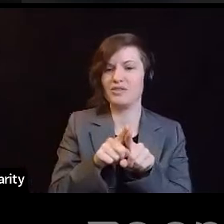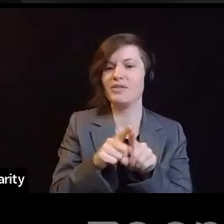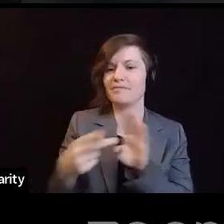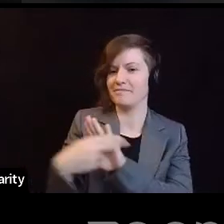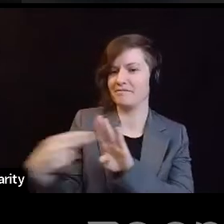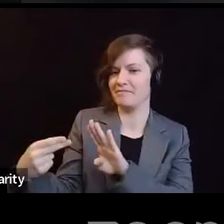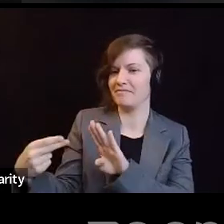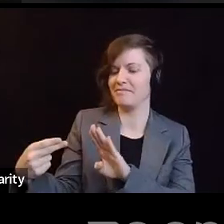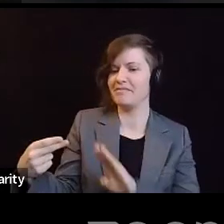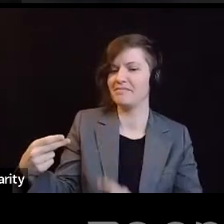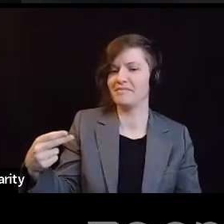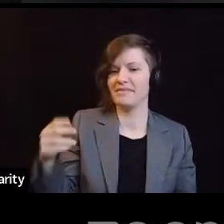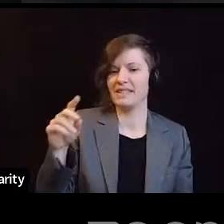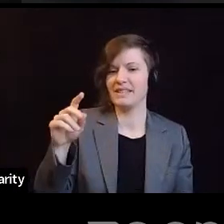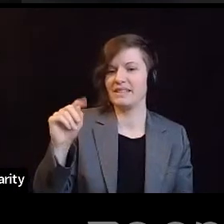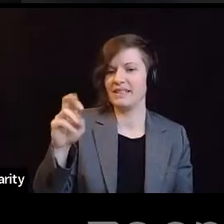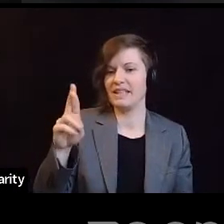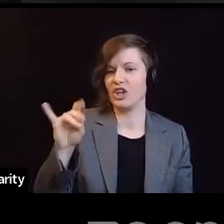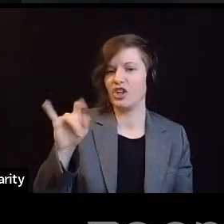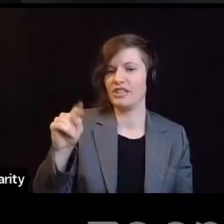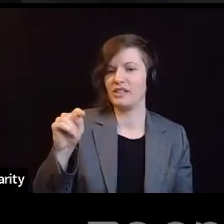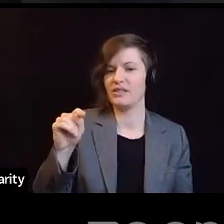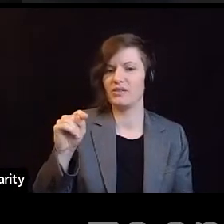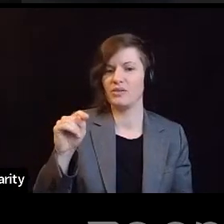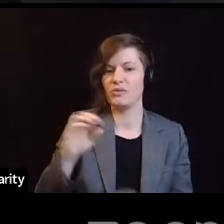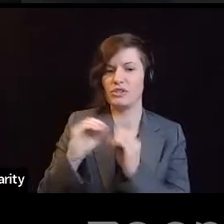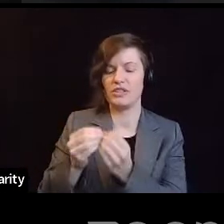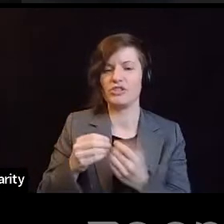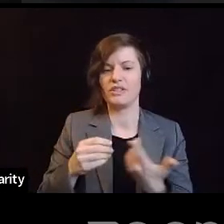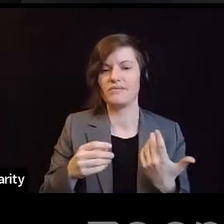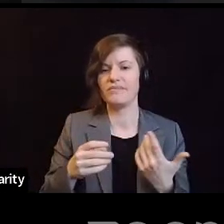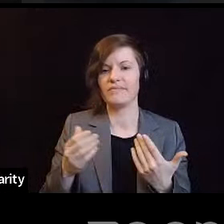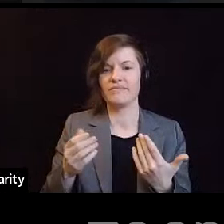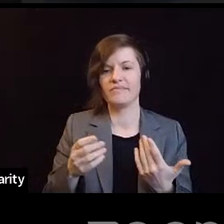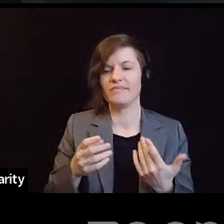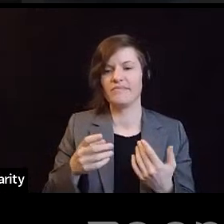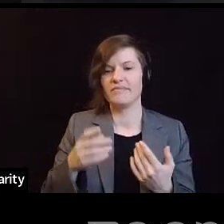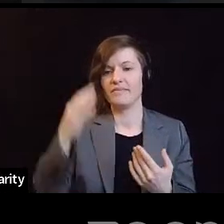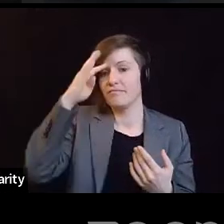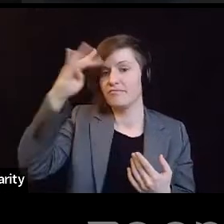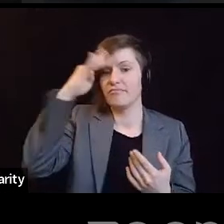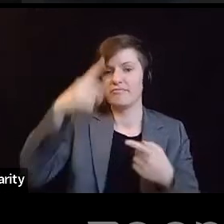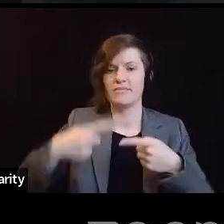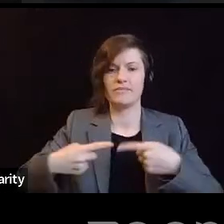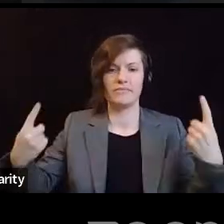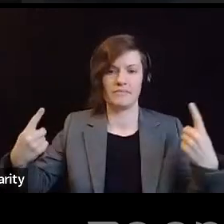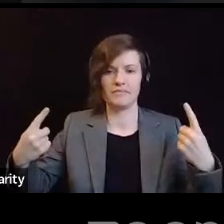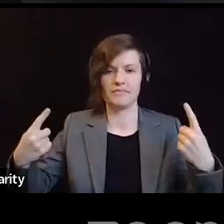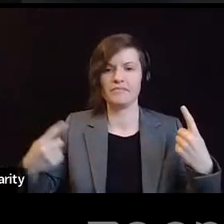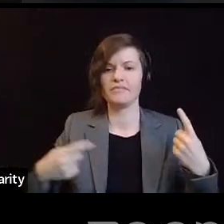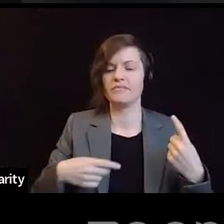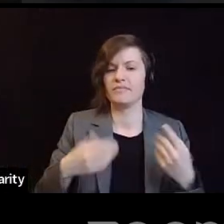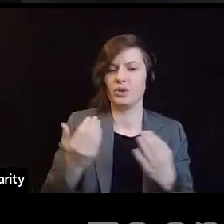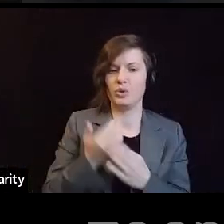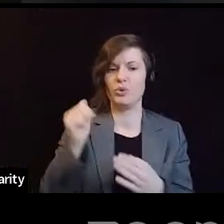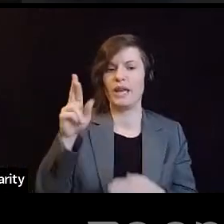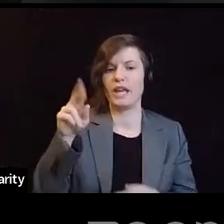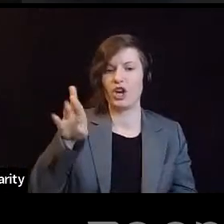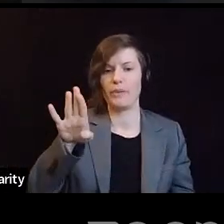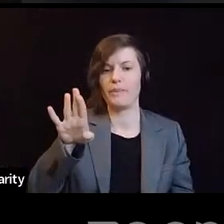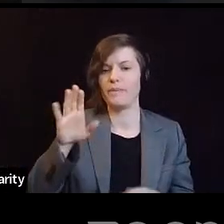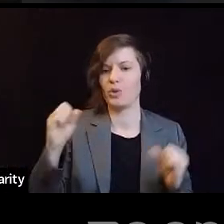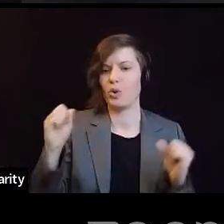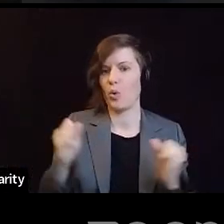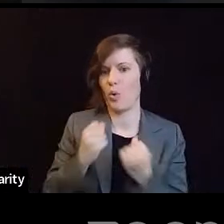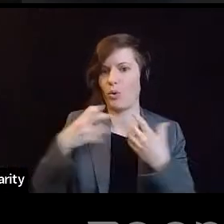ideological divides in this new era of Cold War, if we want to call it that. Ted Cruz, as Amr mentioned, has brought this